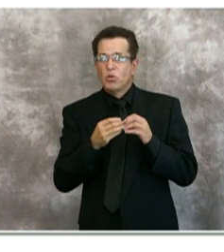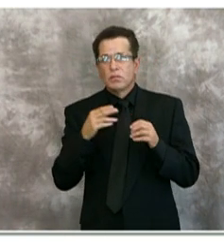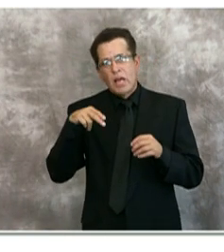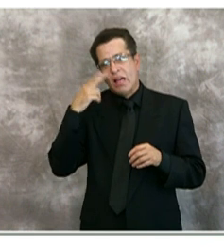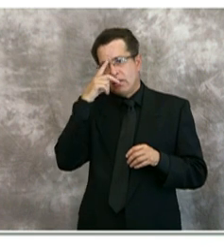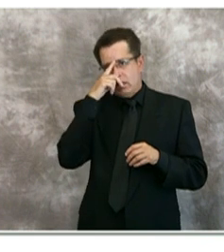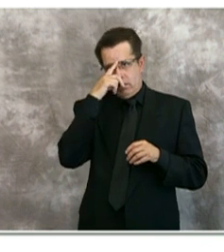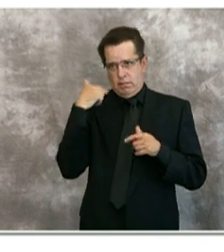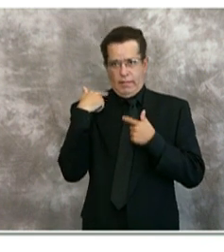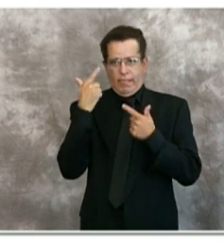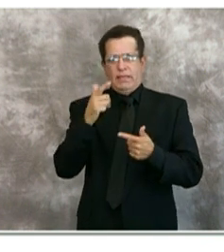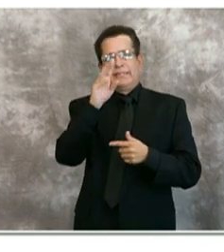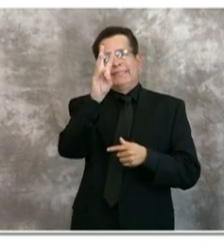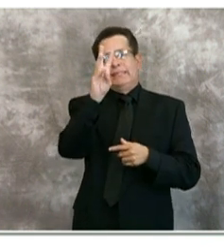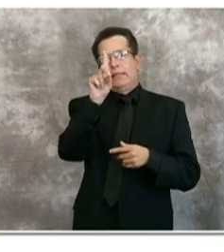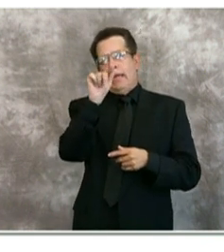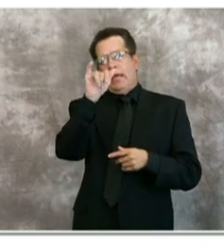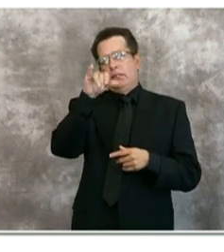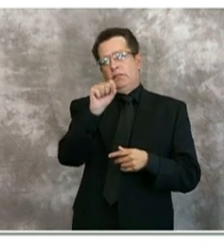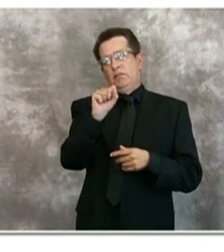So for the last 6 days,